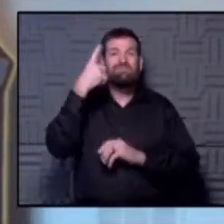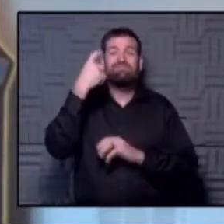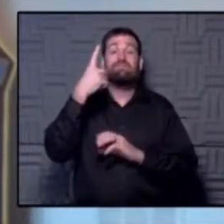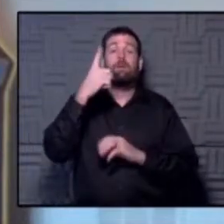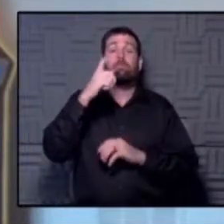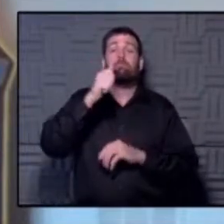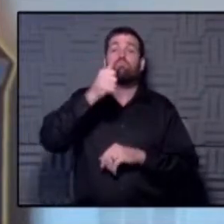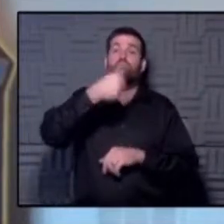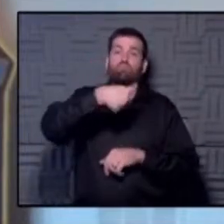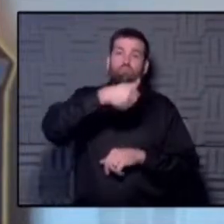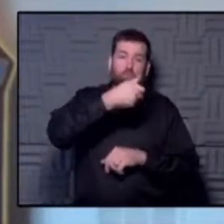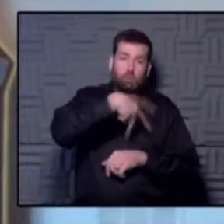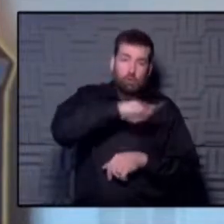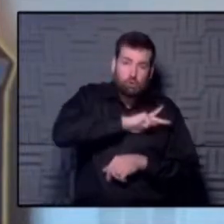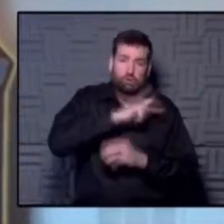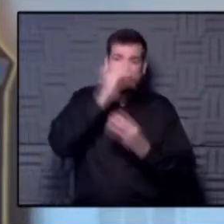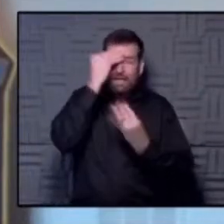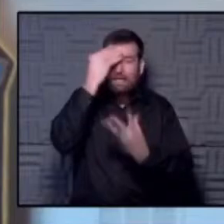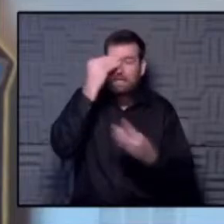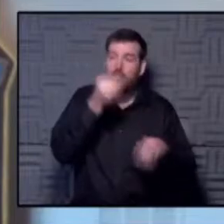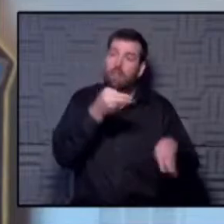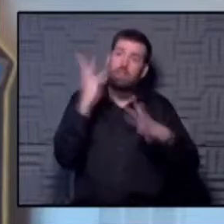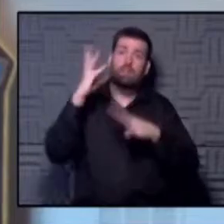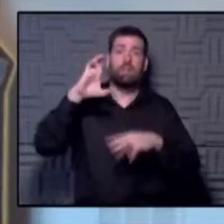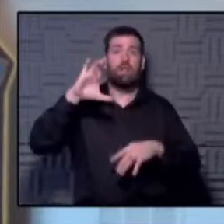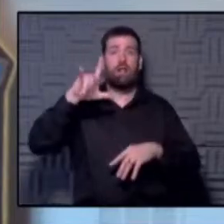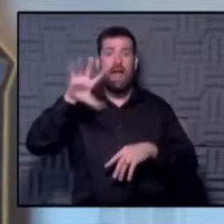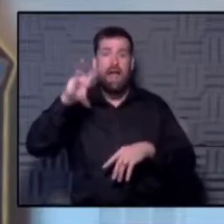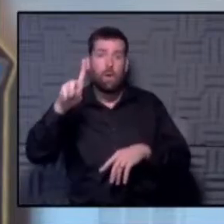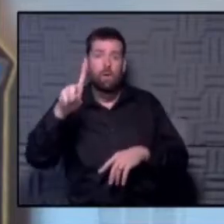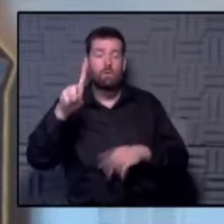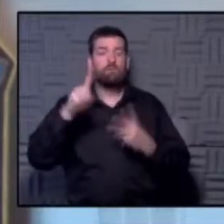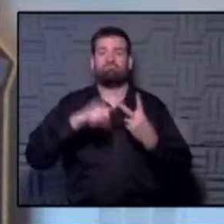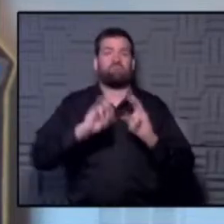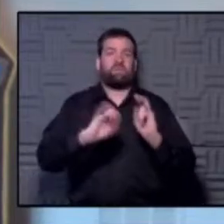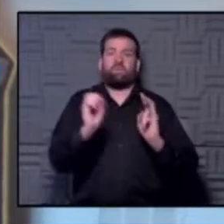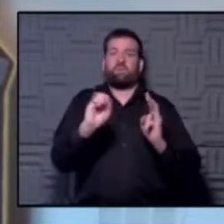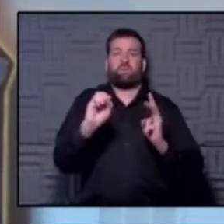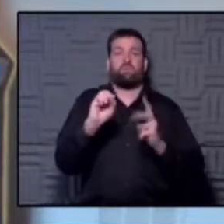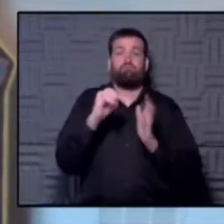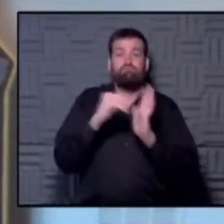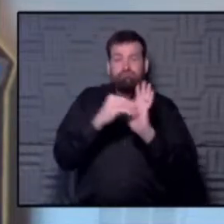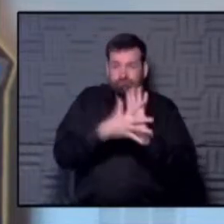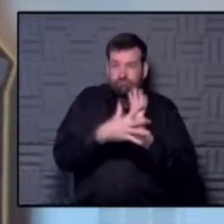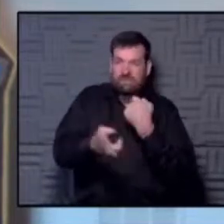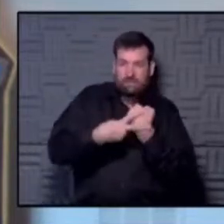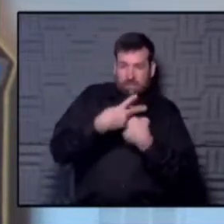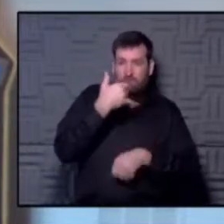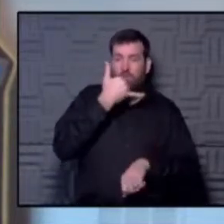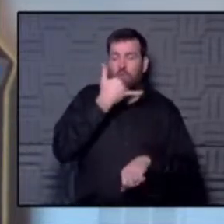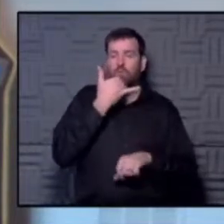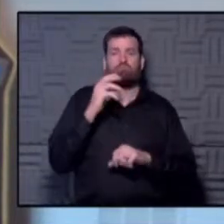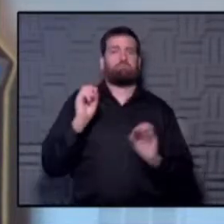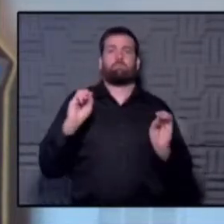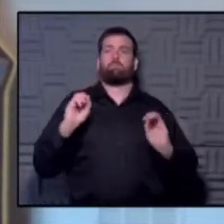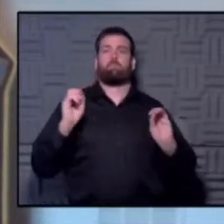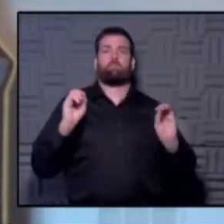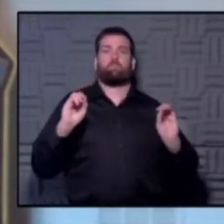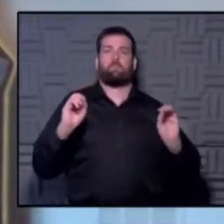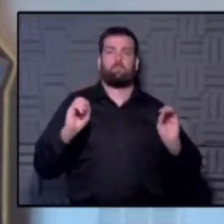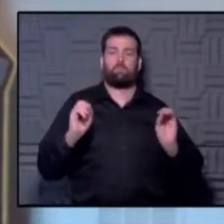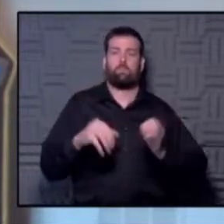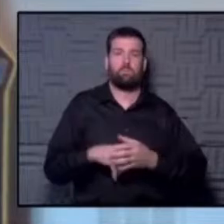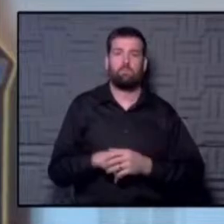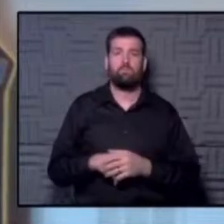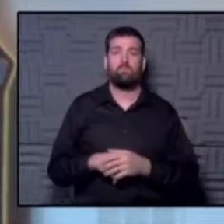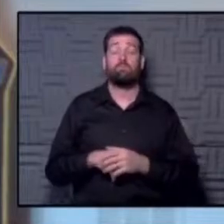is going to the cloud, no data is leaving your phone. So it just records this information in the phone. And